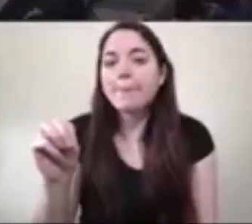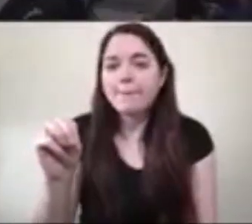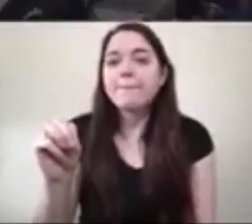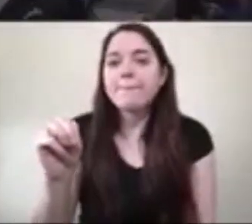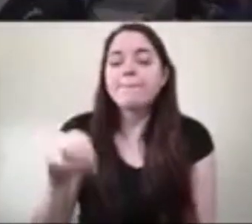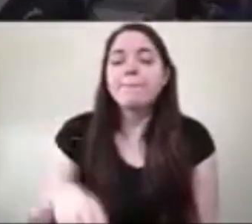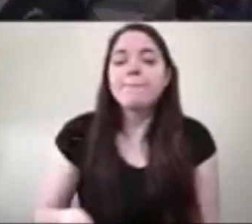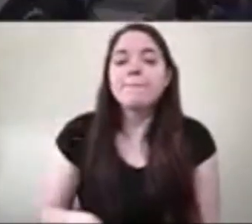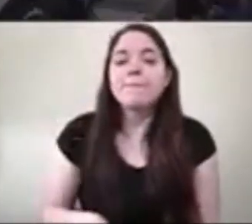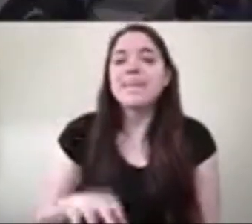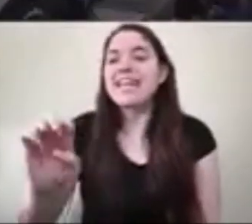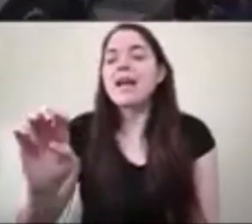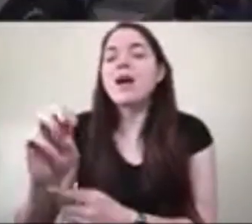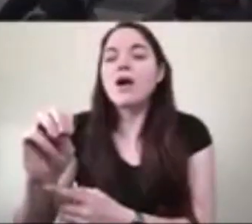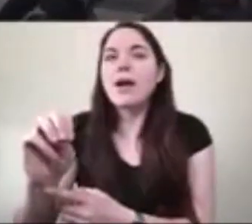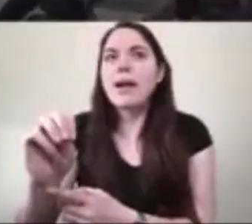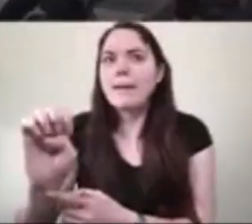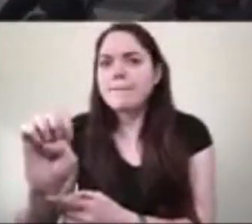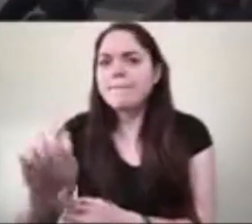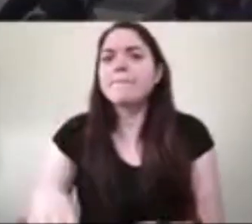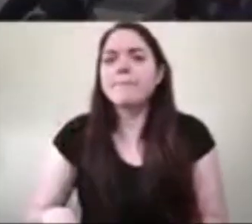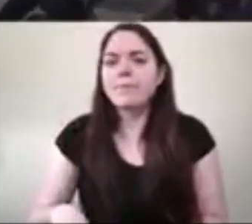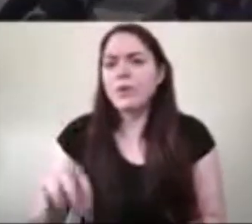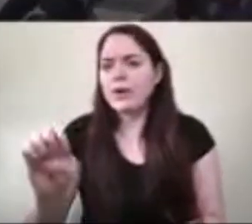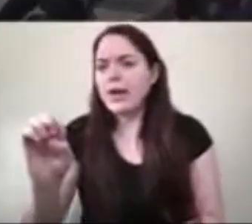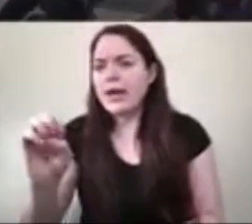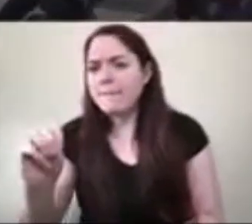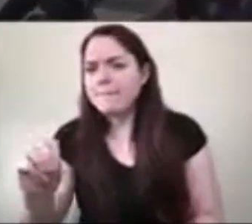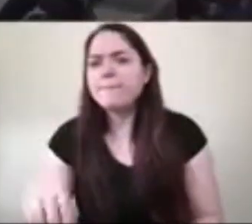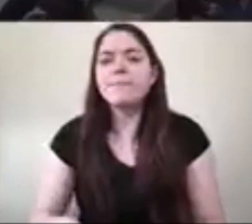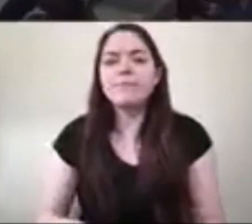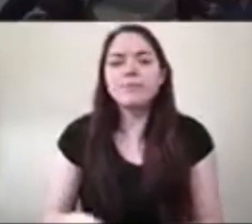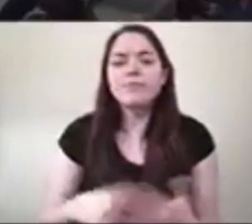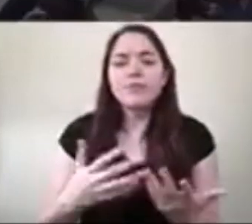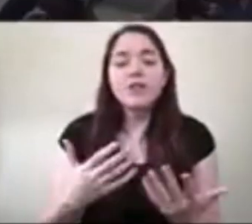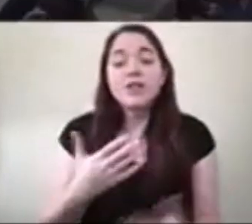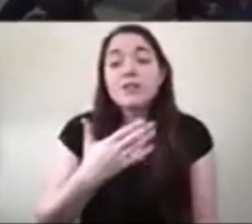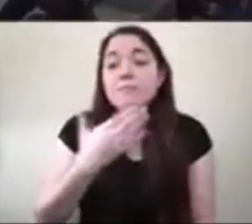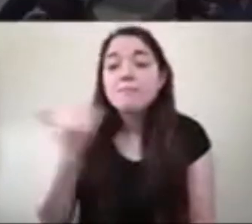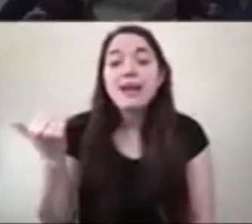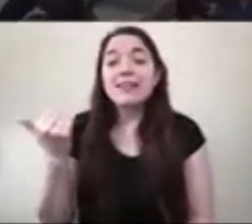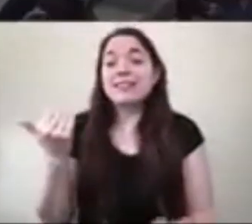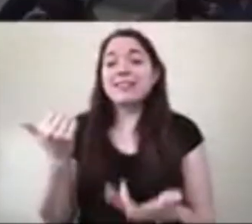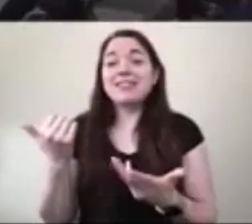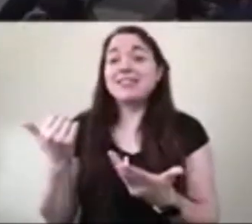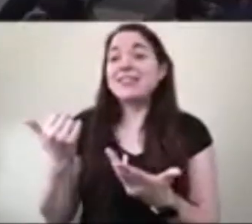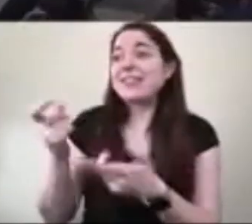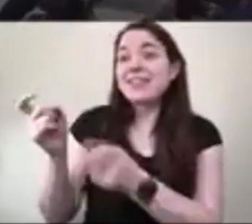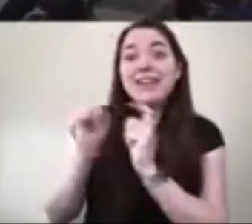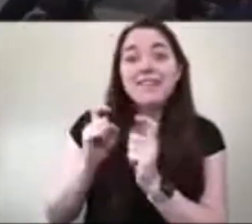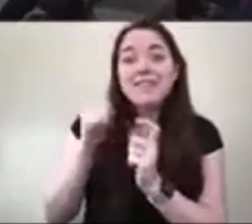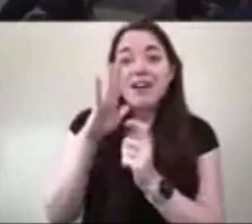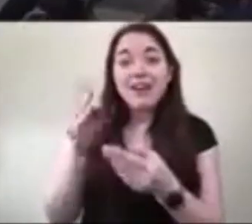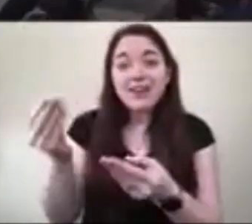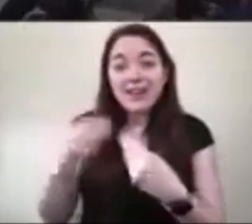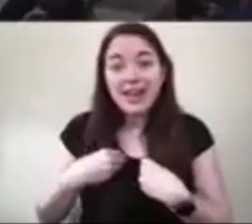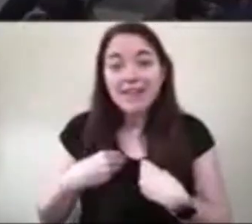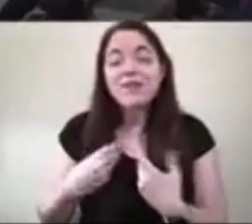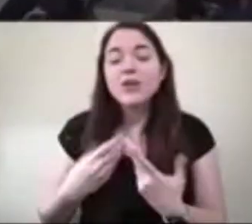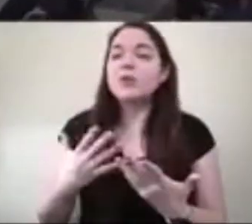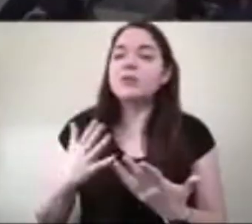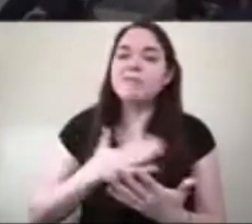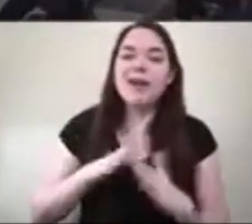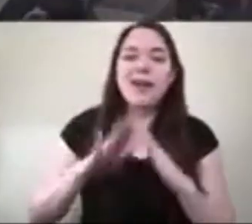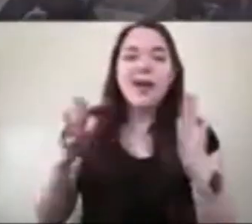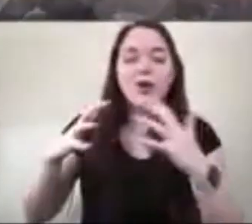"The greatest gift sobriety gave to me was knocking down my house. In admitting that my life had